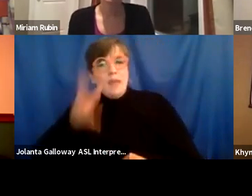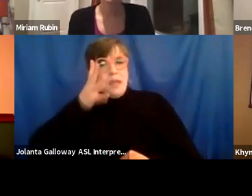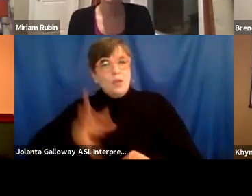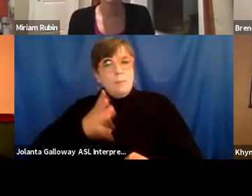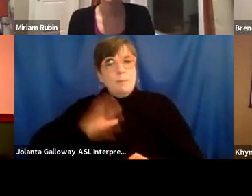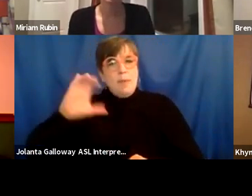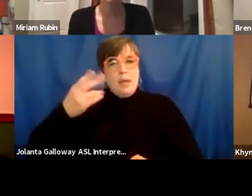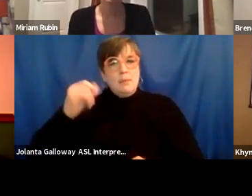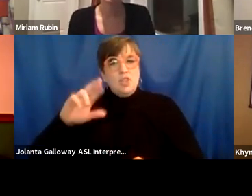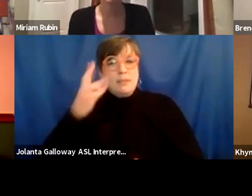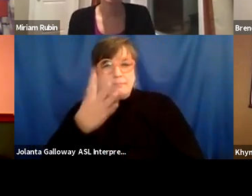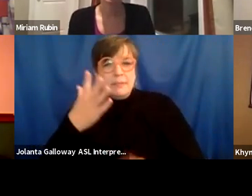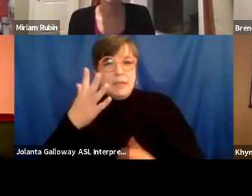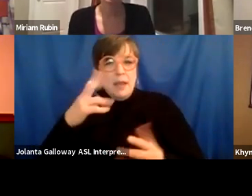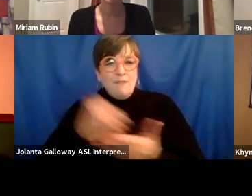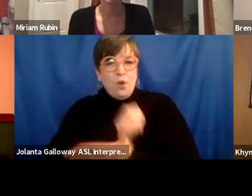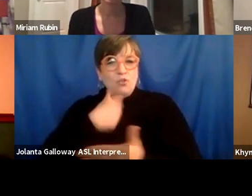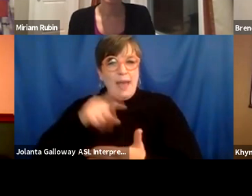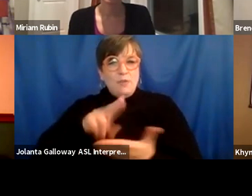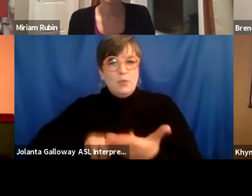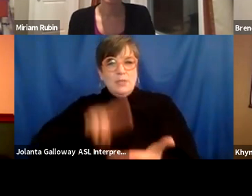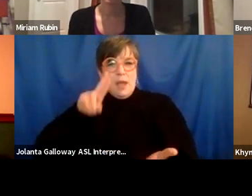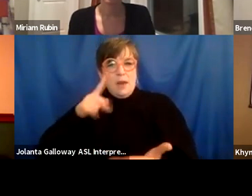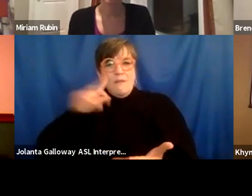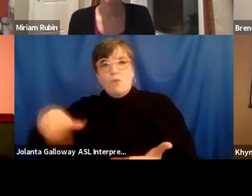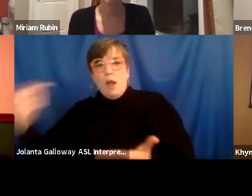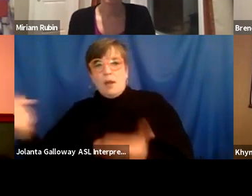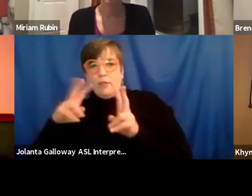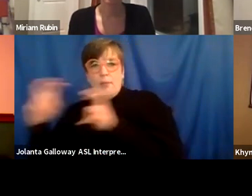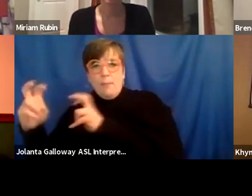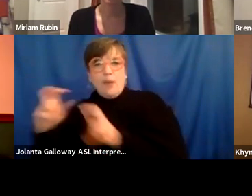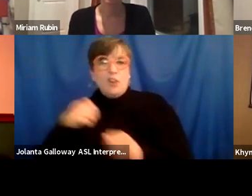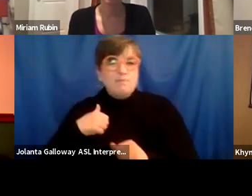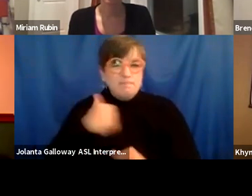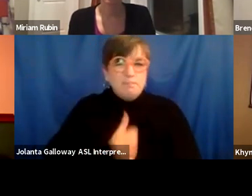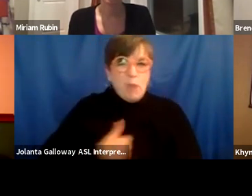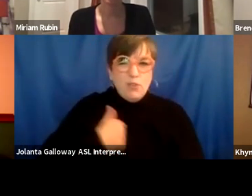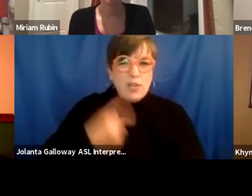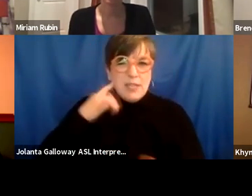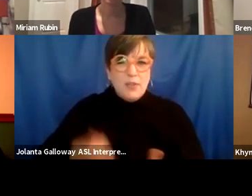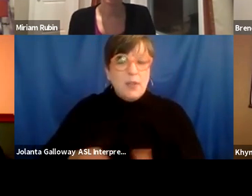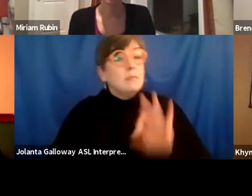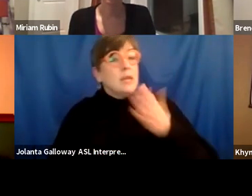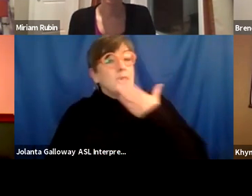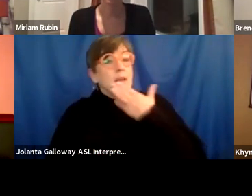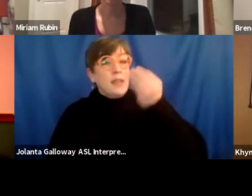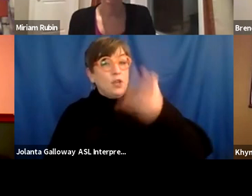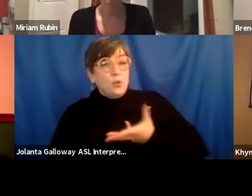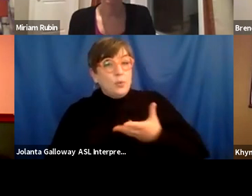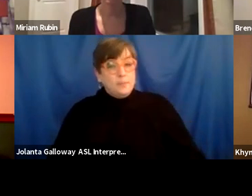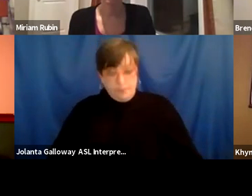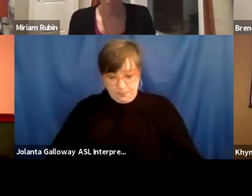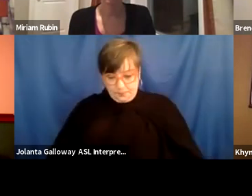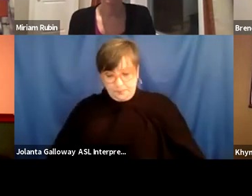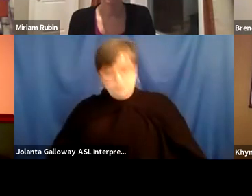Madam Chair, I'm gonna have to sign off a bit early this evening for another matter. I apologize for that. Okay, thank you for letting us know. Mr.